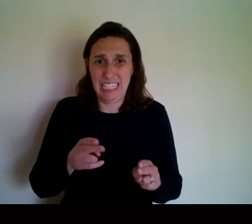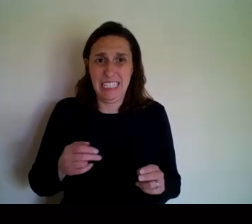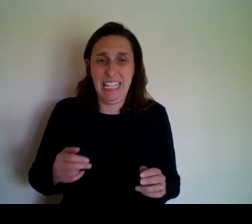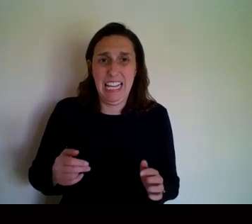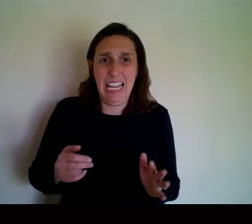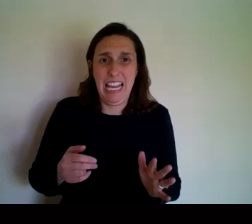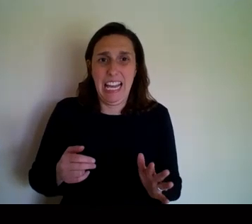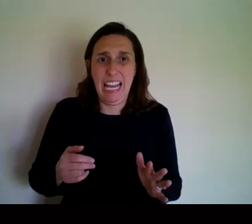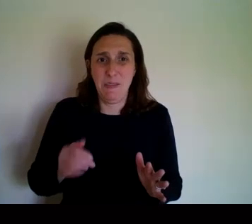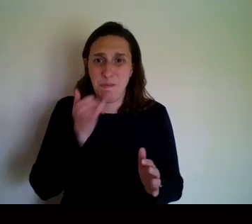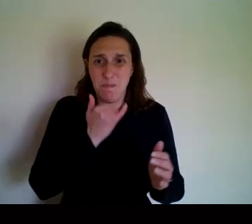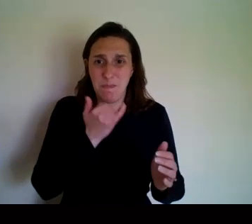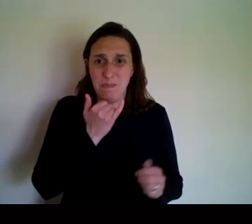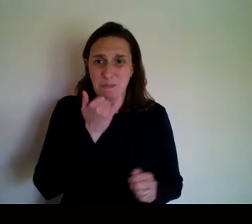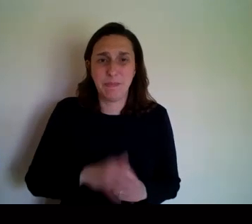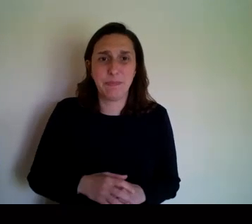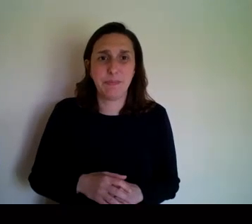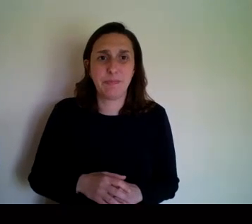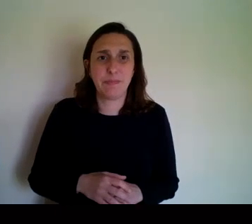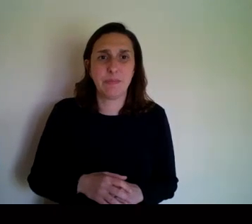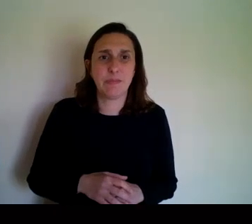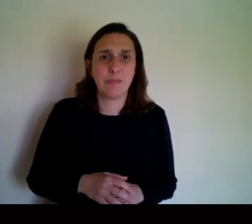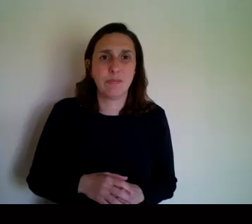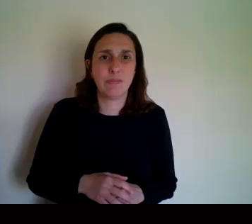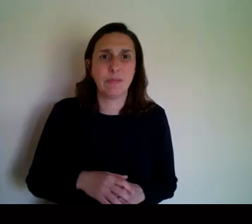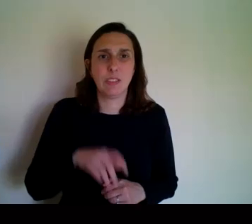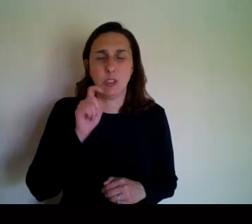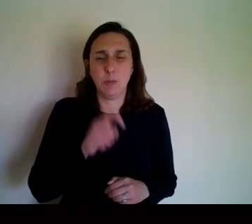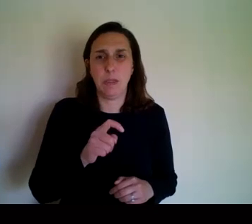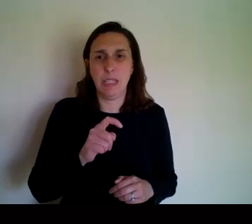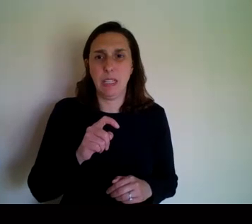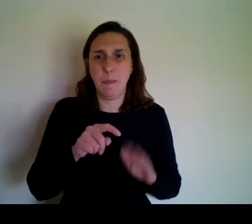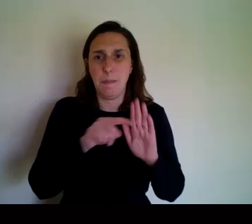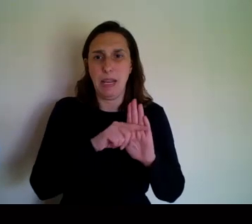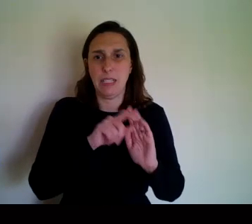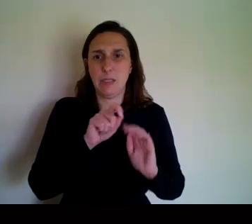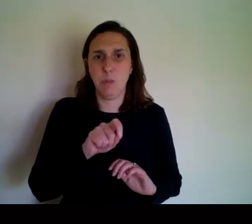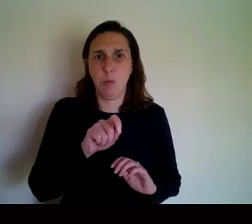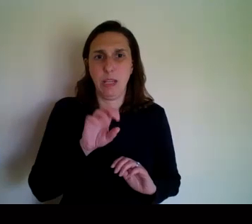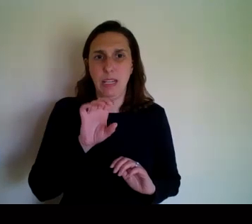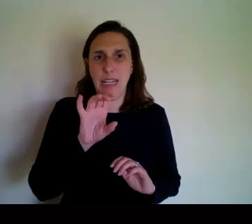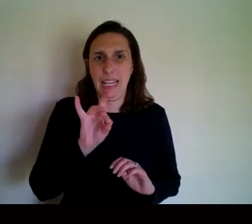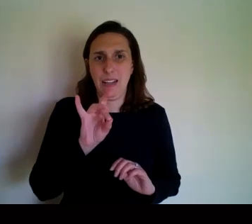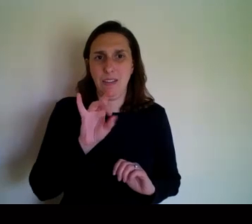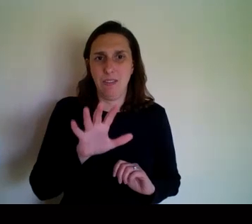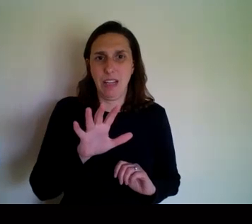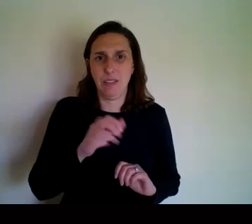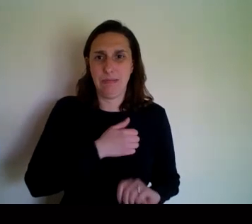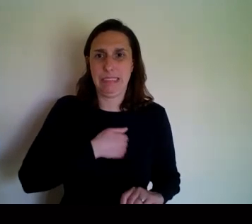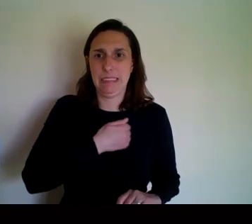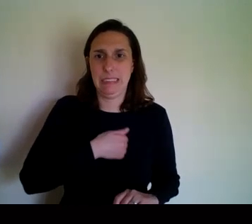point. Right, that's minus 0.85. That's minus 0.85. My